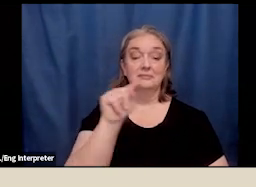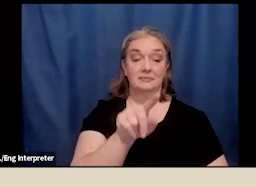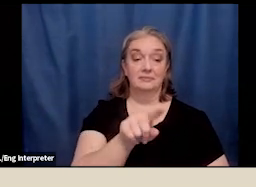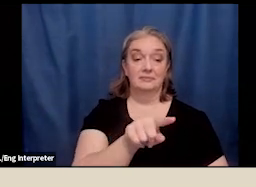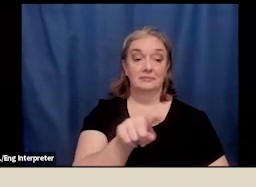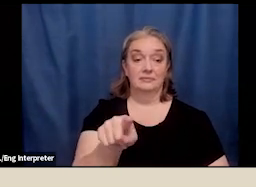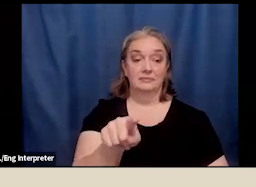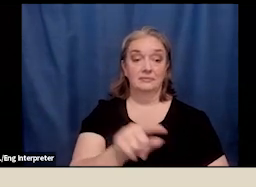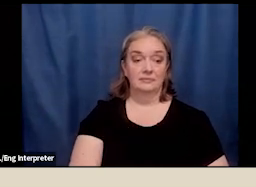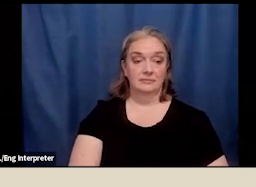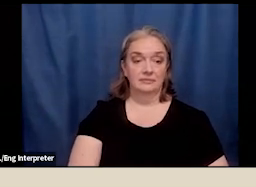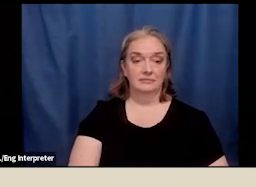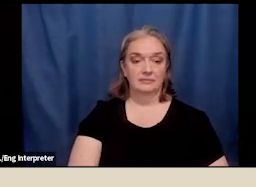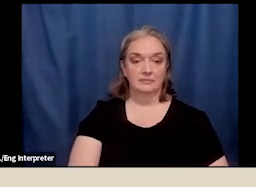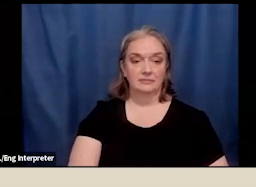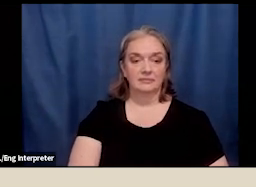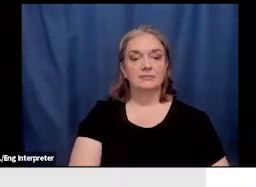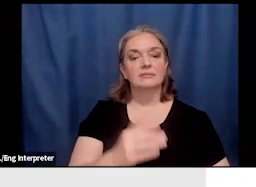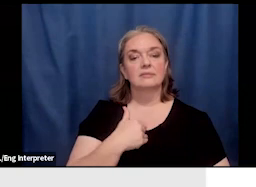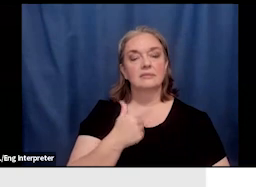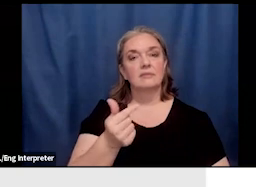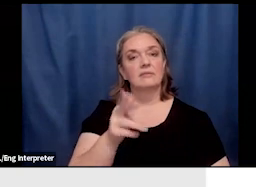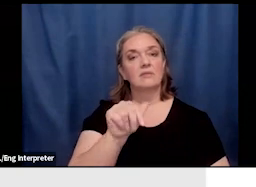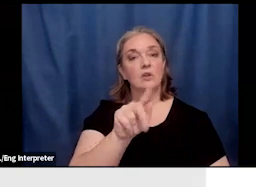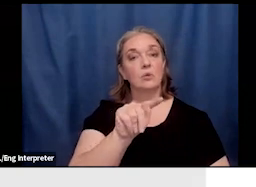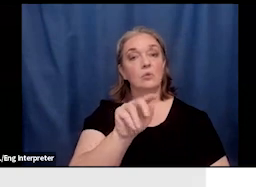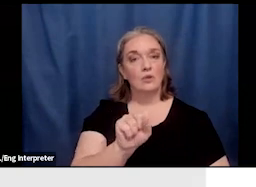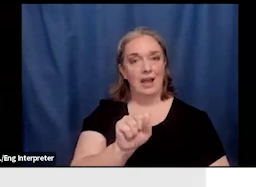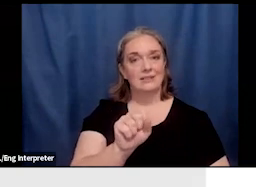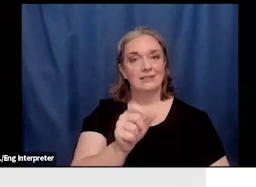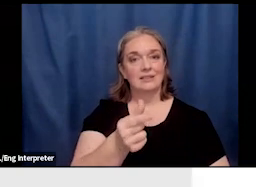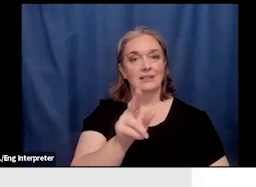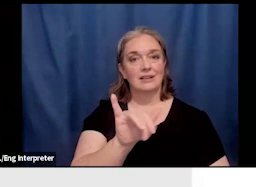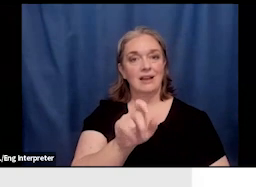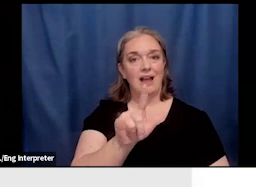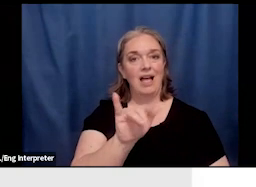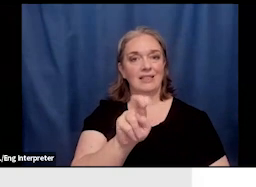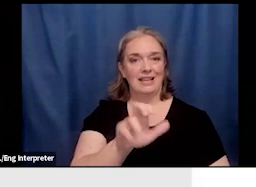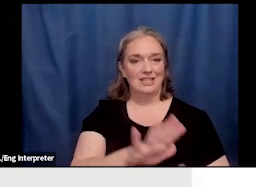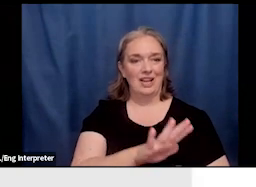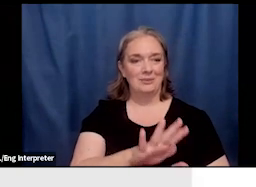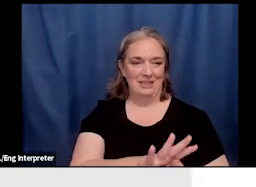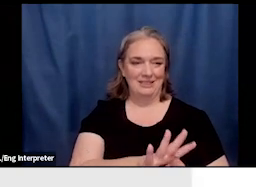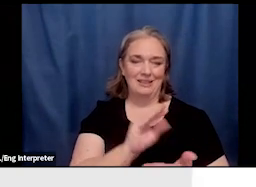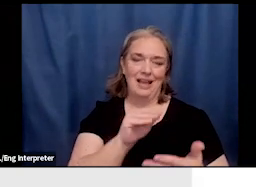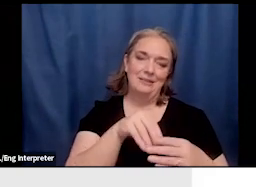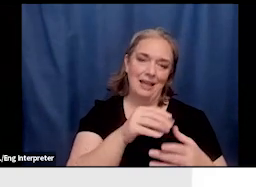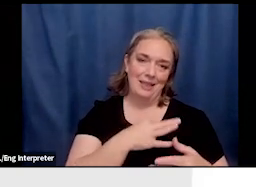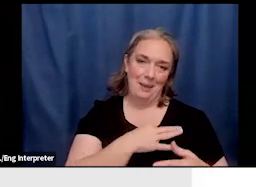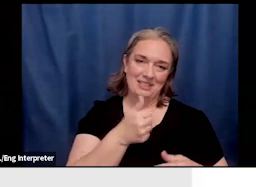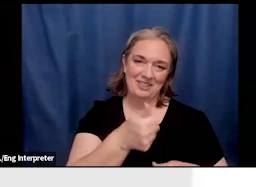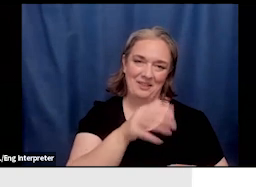here. And there's also a grants guideline document that you can download as well. And of course, they are within the application